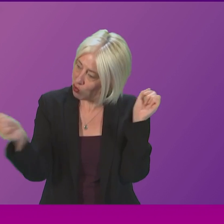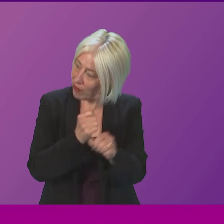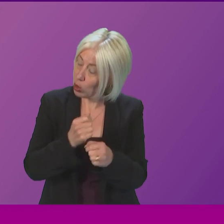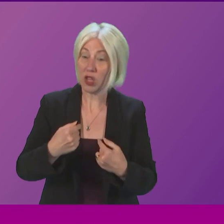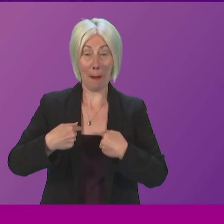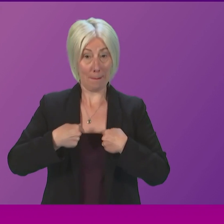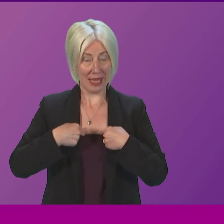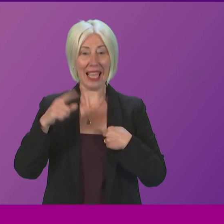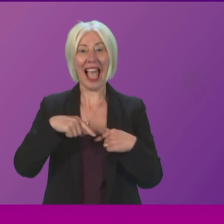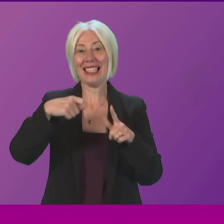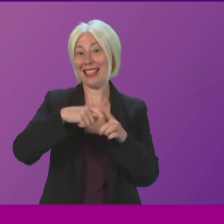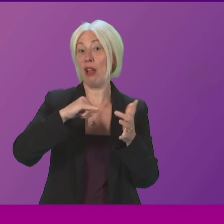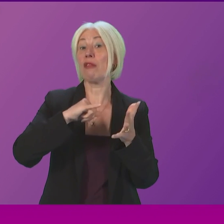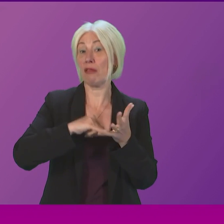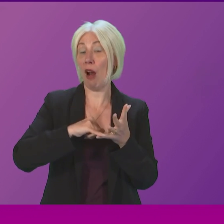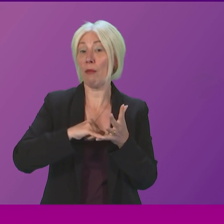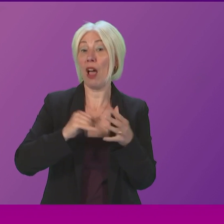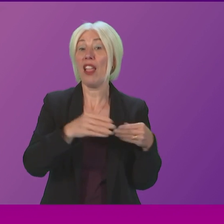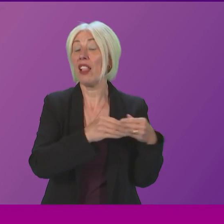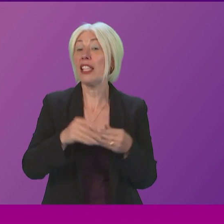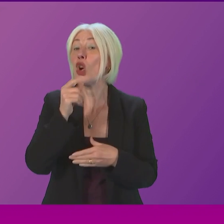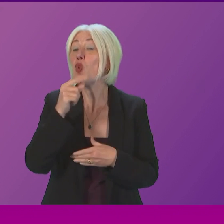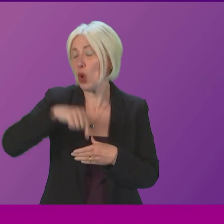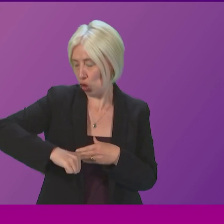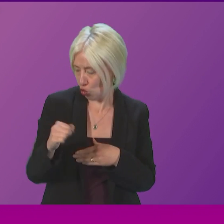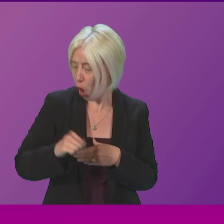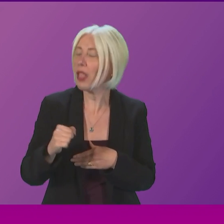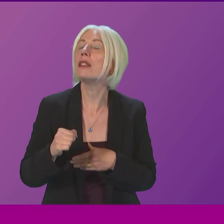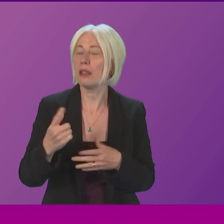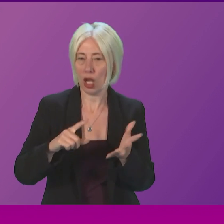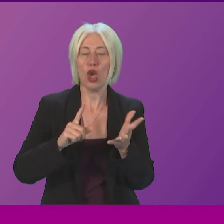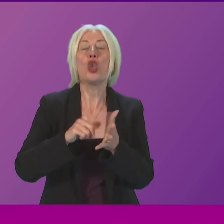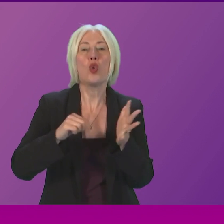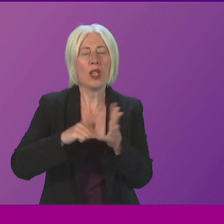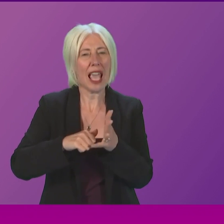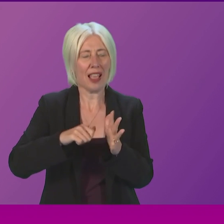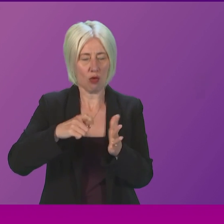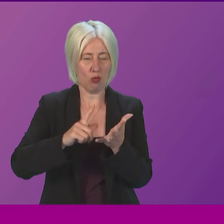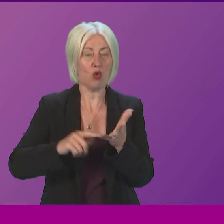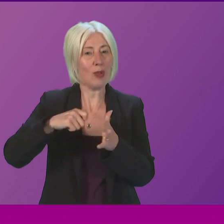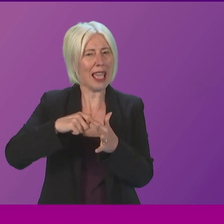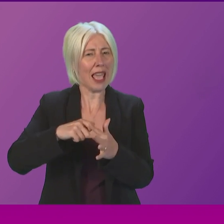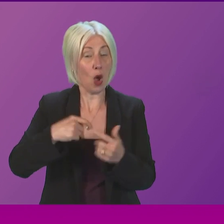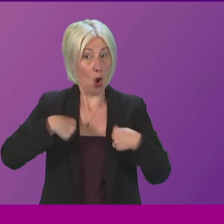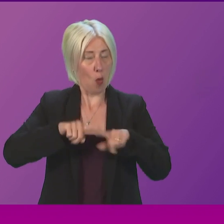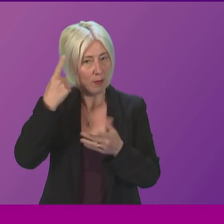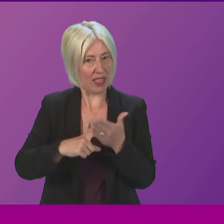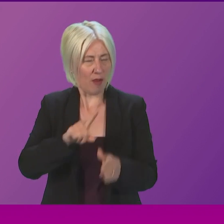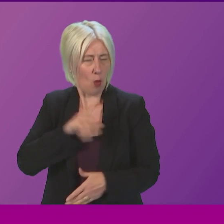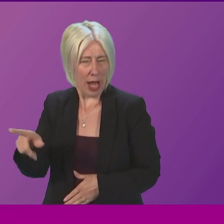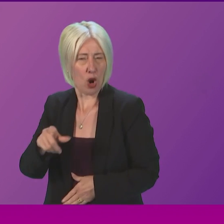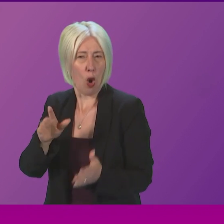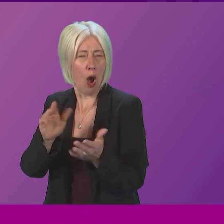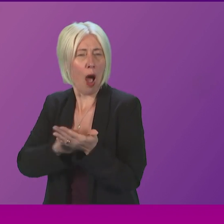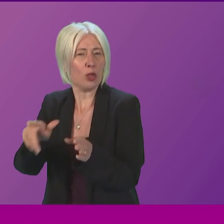Starmer and I believe that global leader will be Scotland and the UK. Why don't Hamza Yousaf and the Tories? First